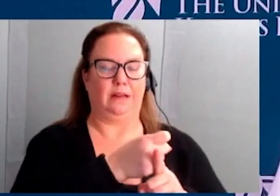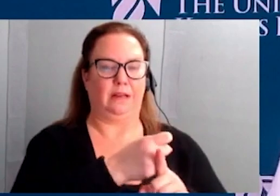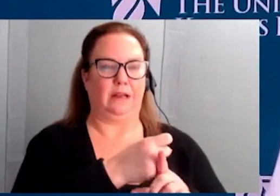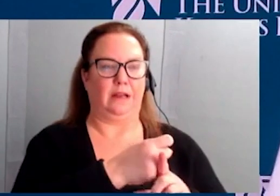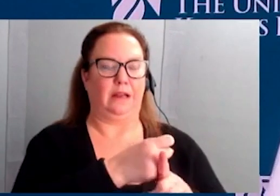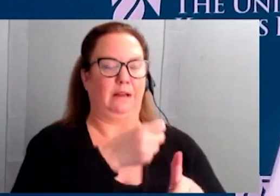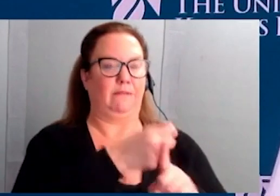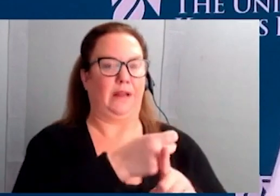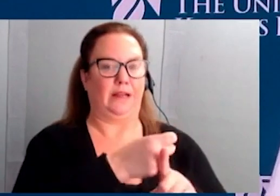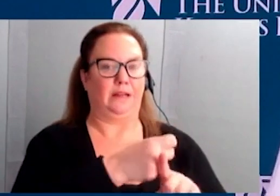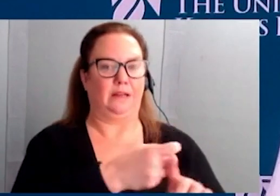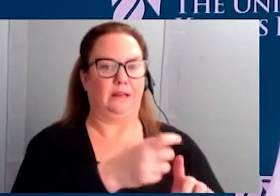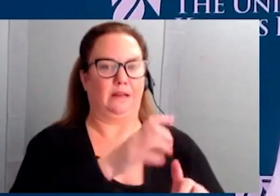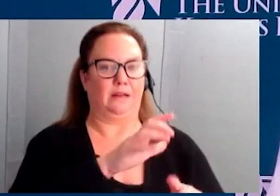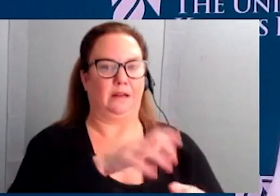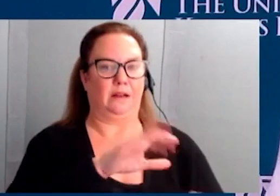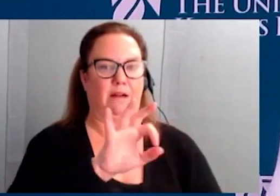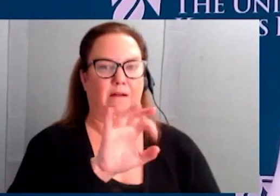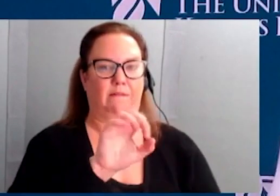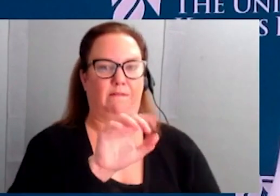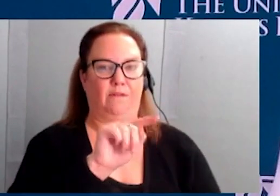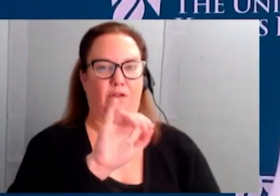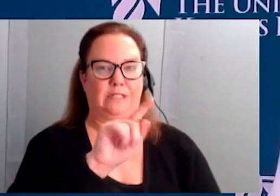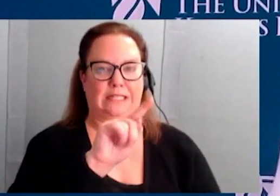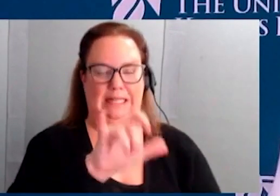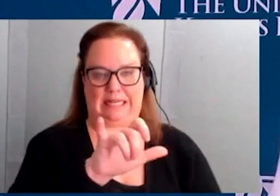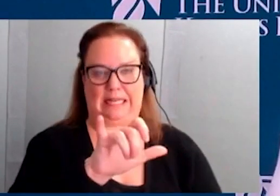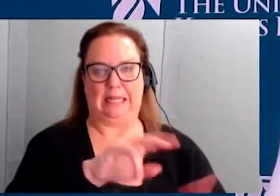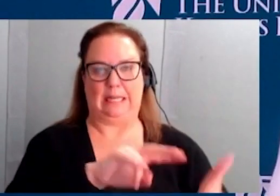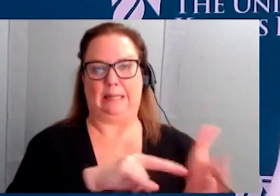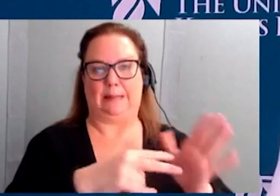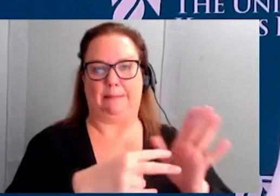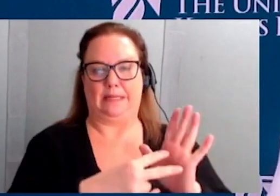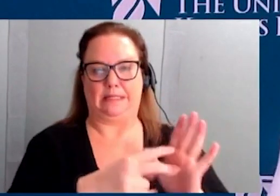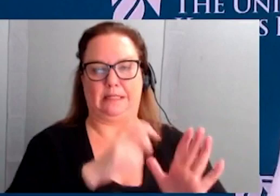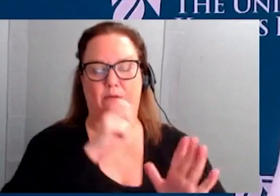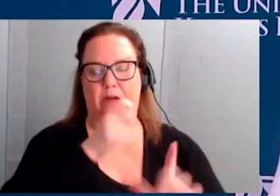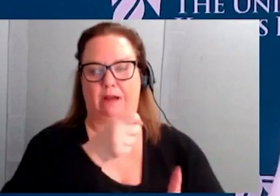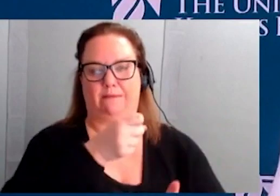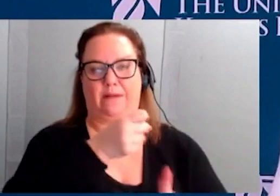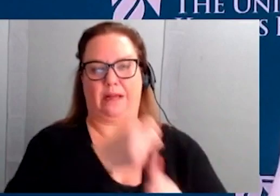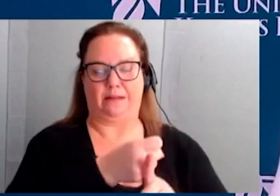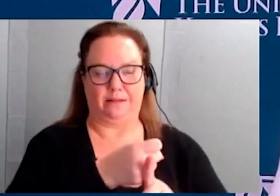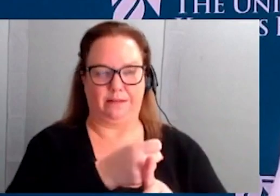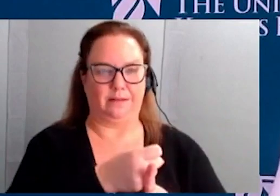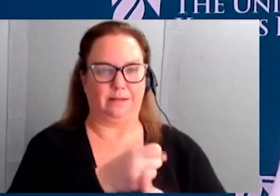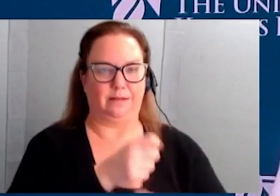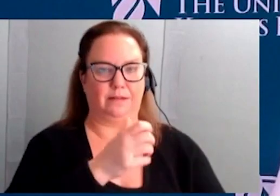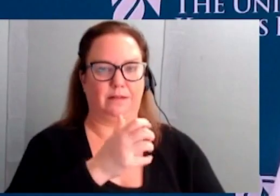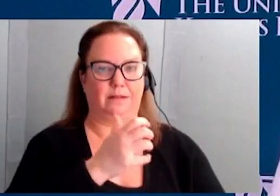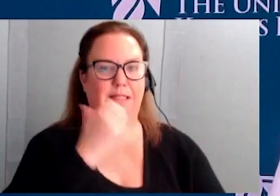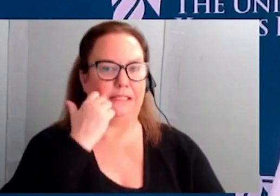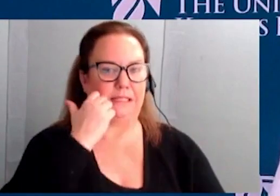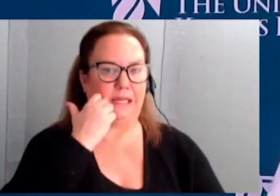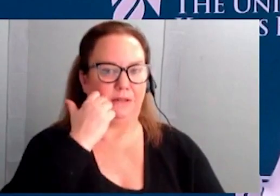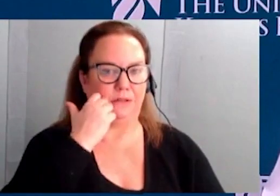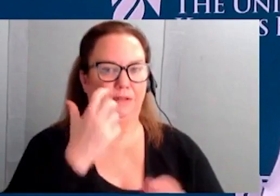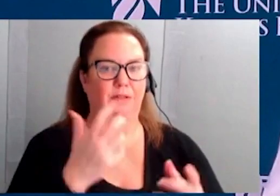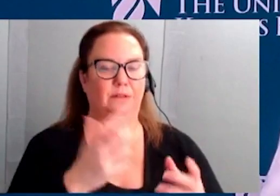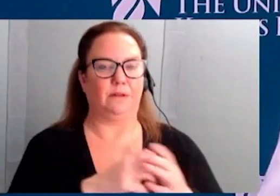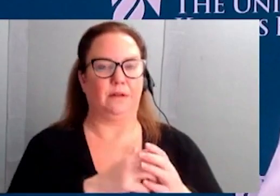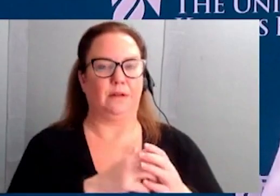on fertility. And that would mean that it should not have an adverse effect on cycles. And